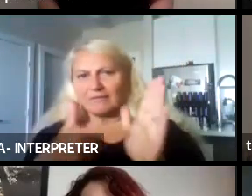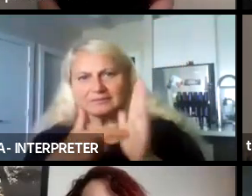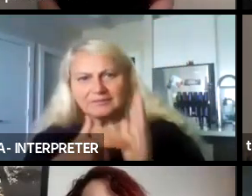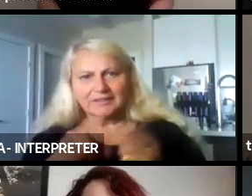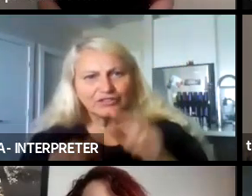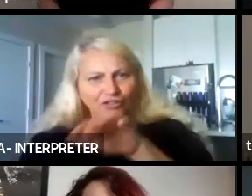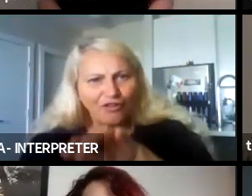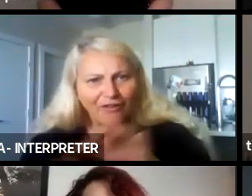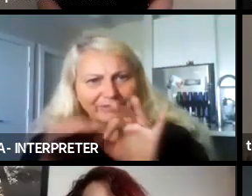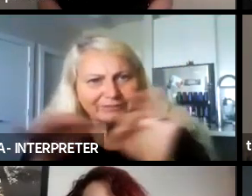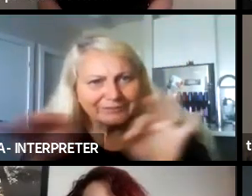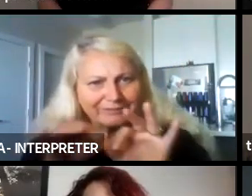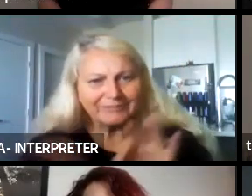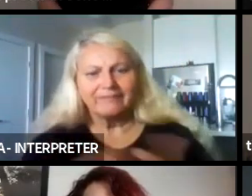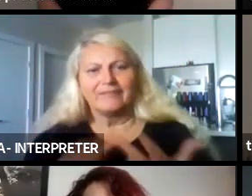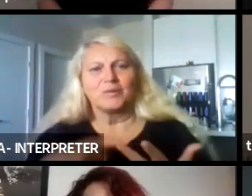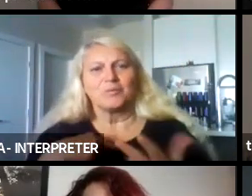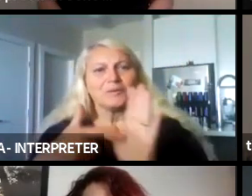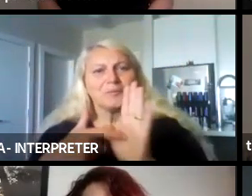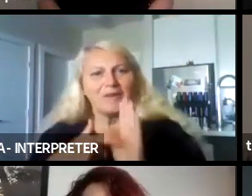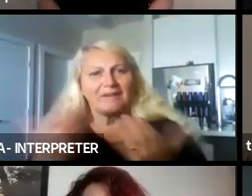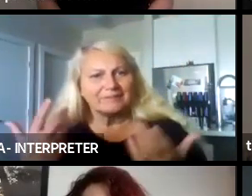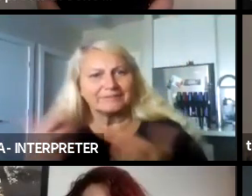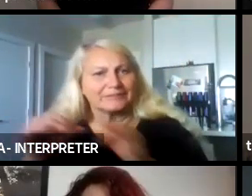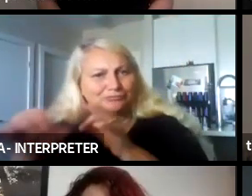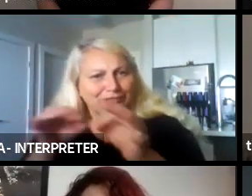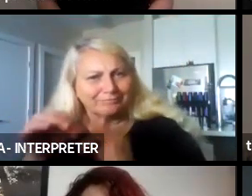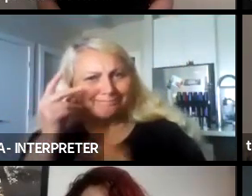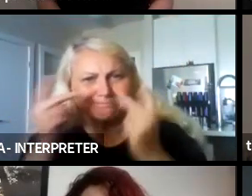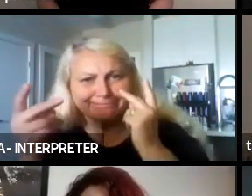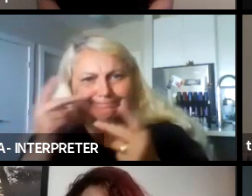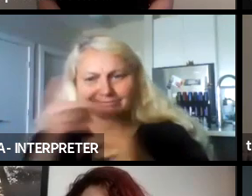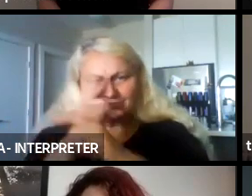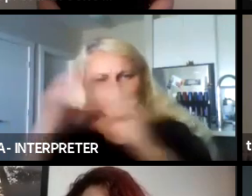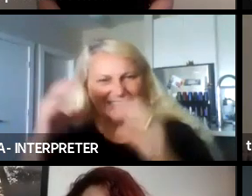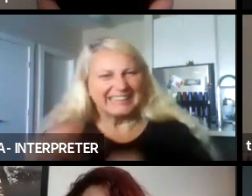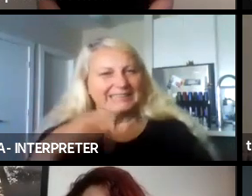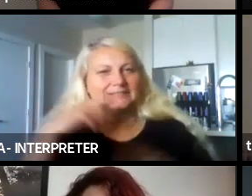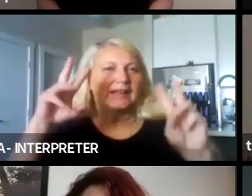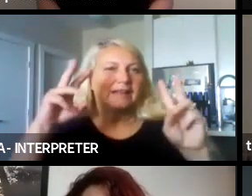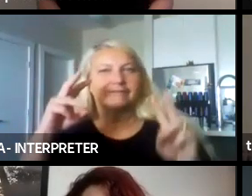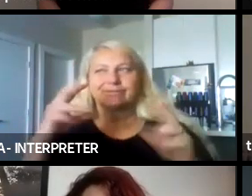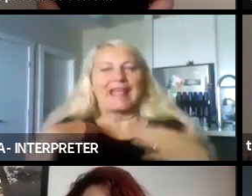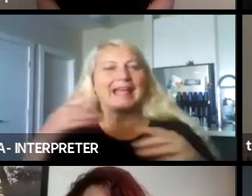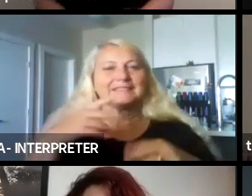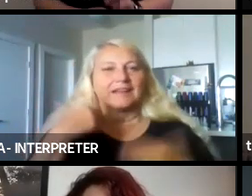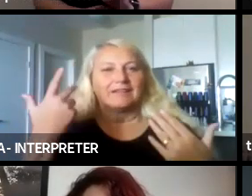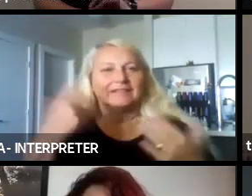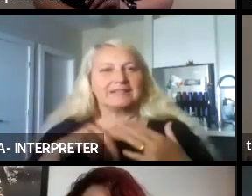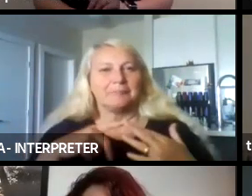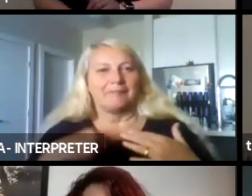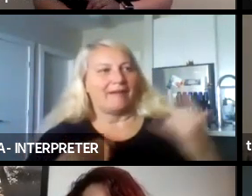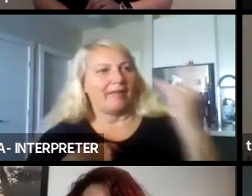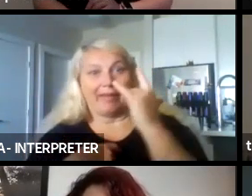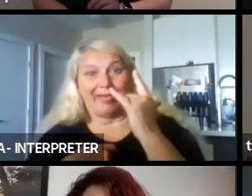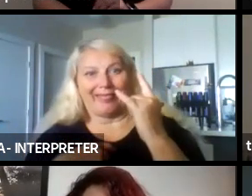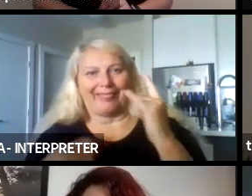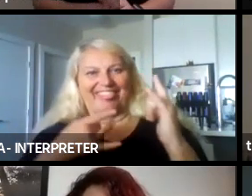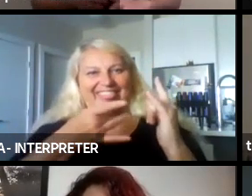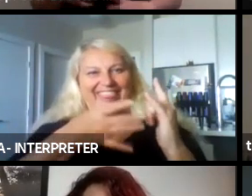we can get into this later, but it is kind of, I don't want to say love hate, but it's a very complicated relationship with the way that